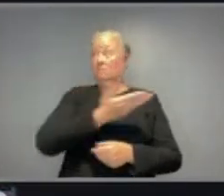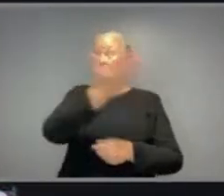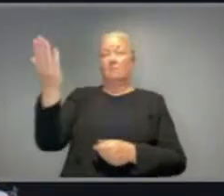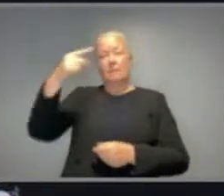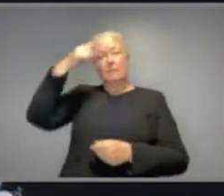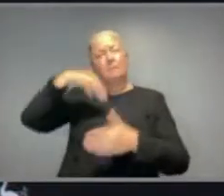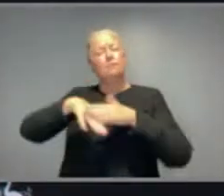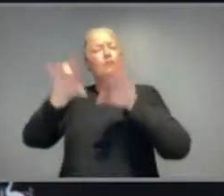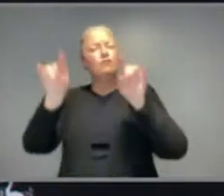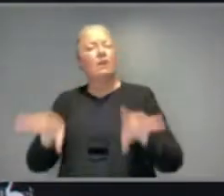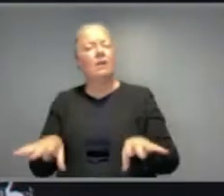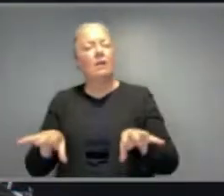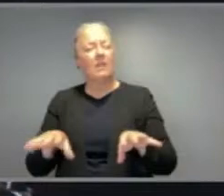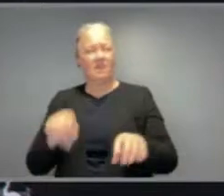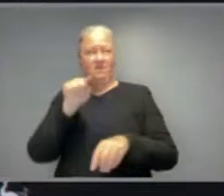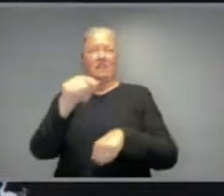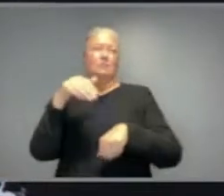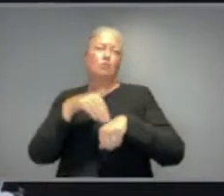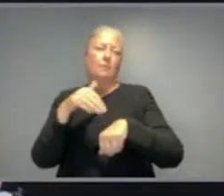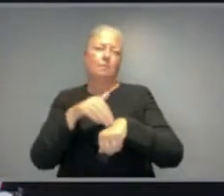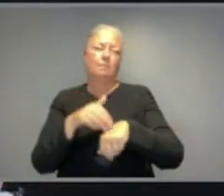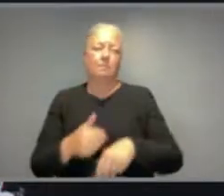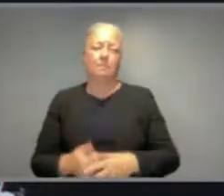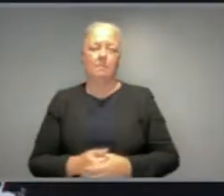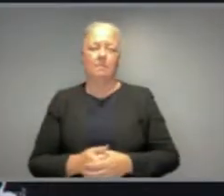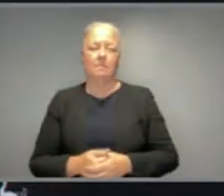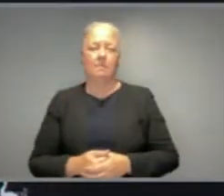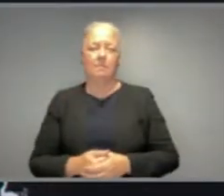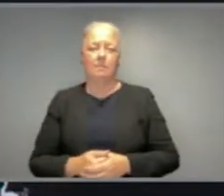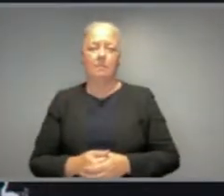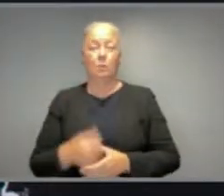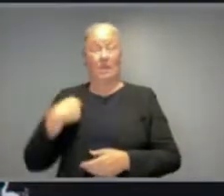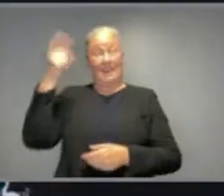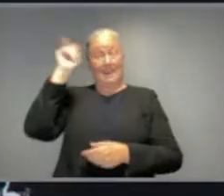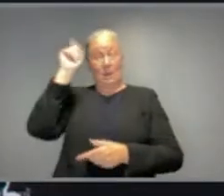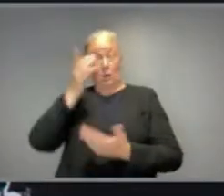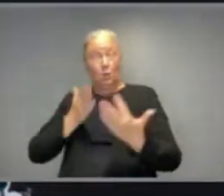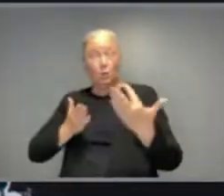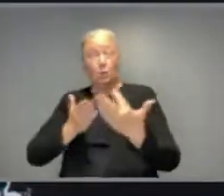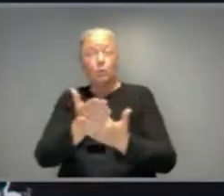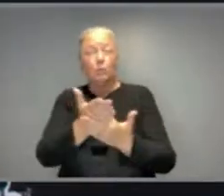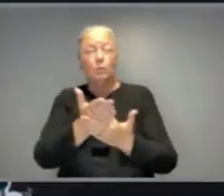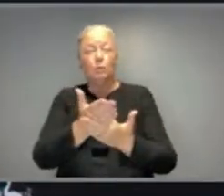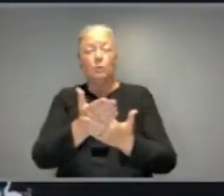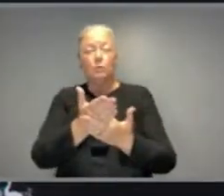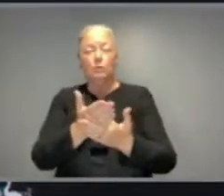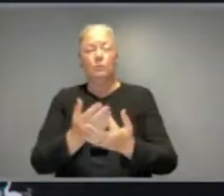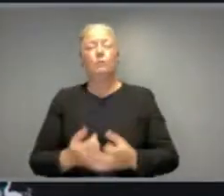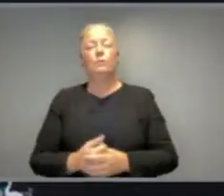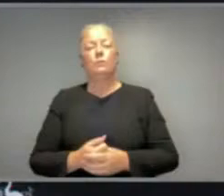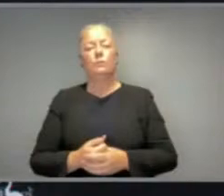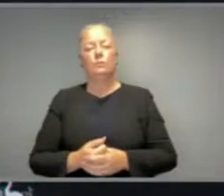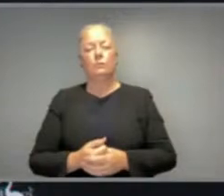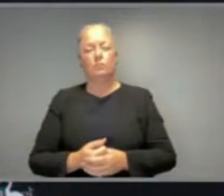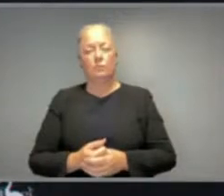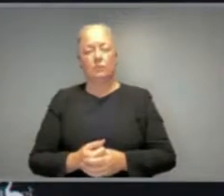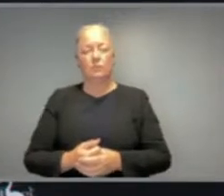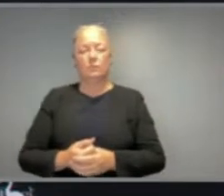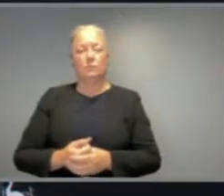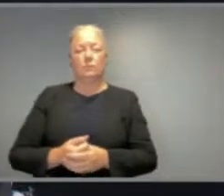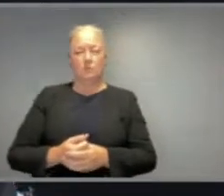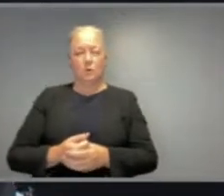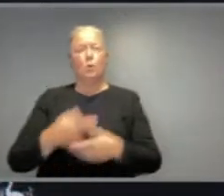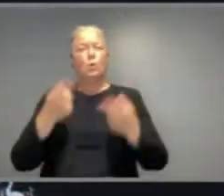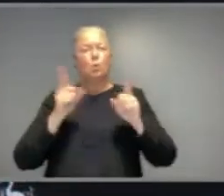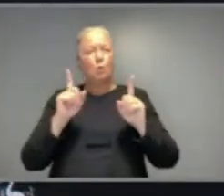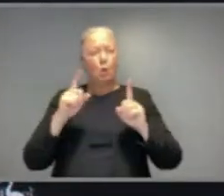See, we're living at a time now where the responses that are now being put in place, quick and